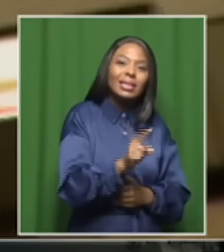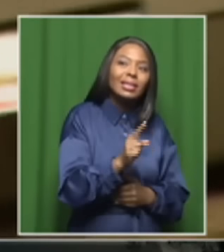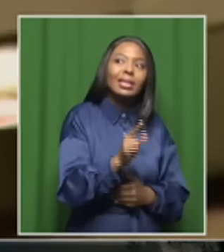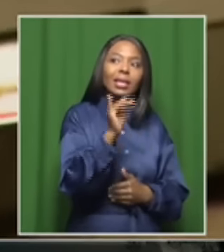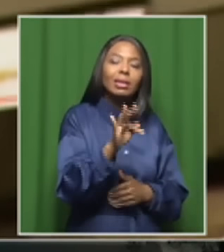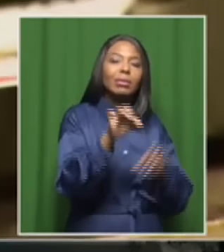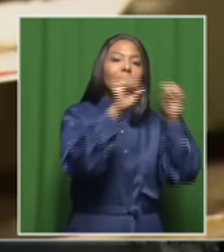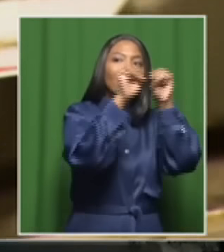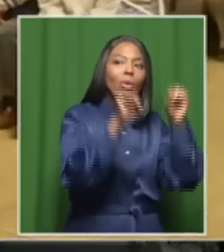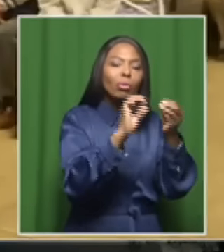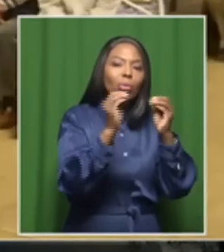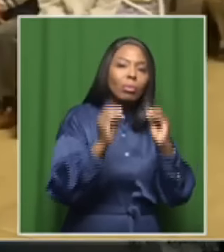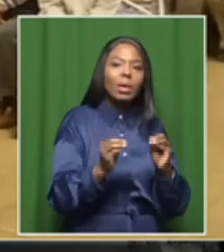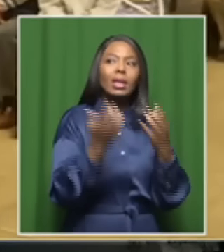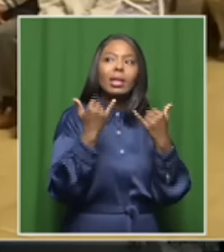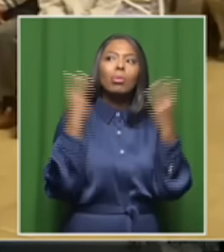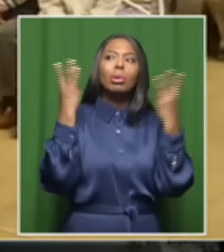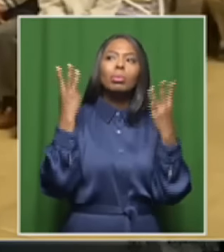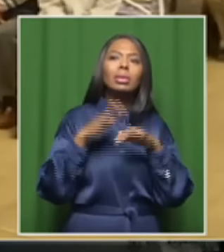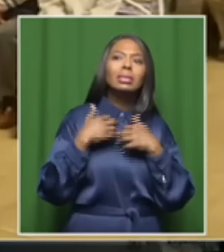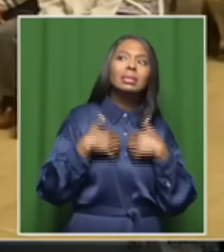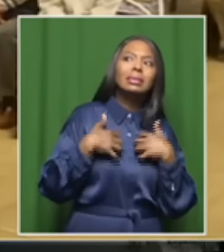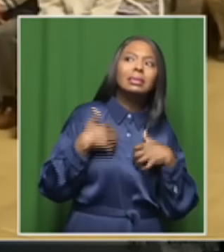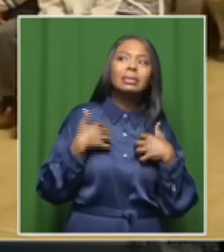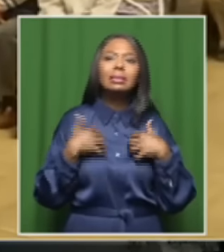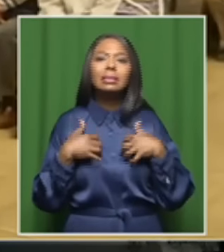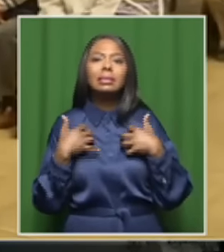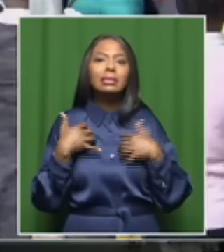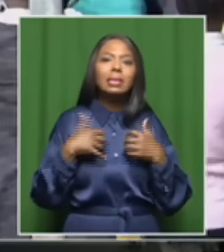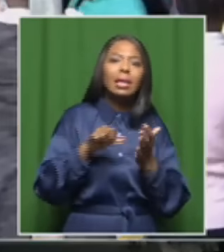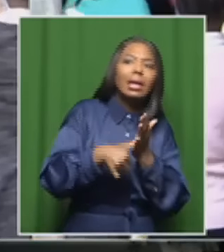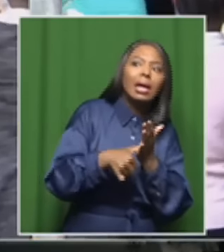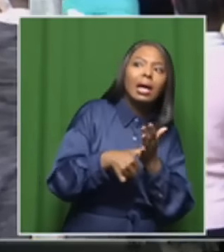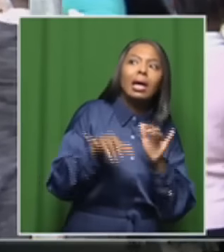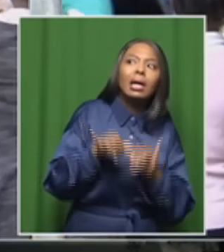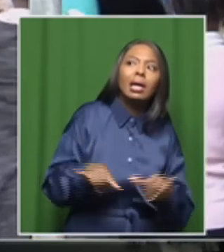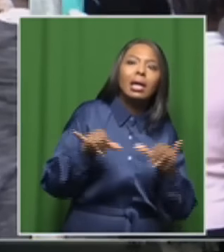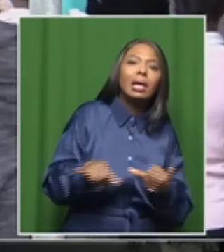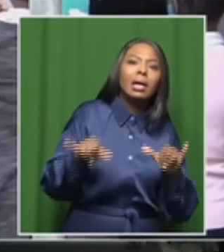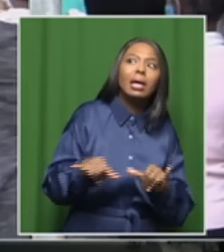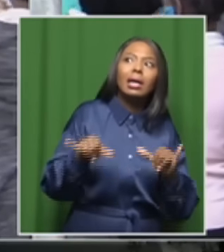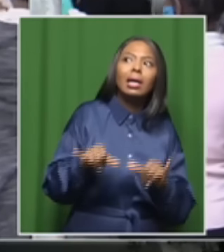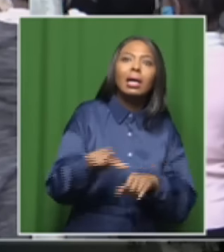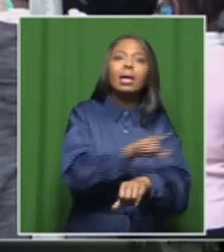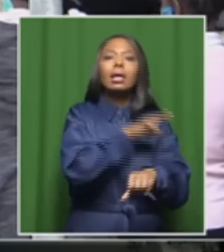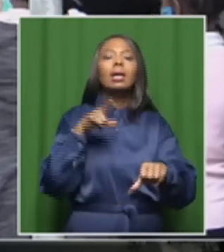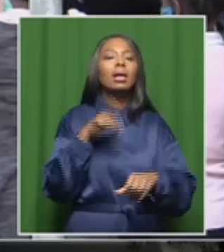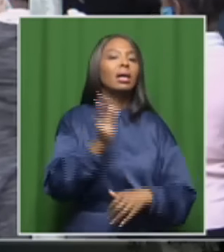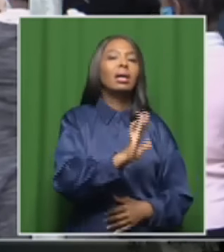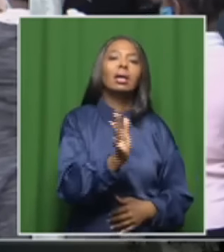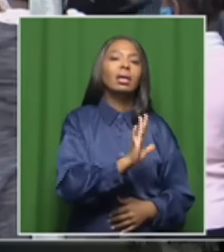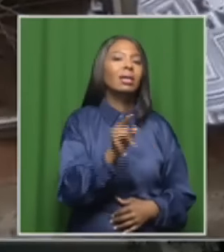situation where people are with their grants are withheld from them in